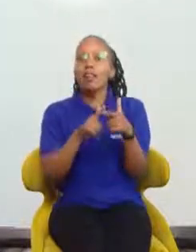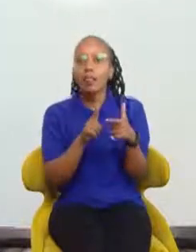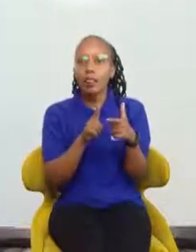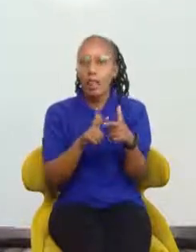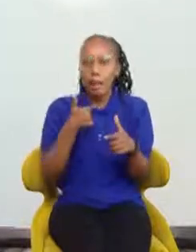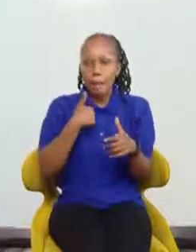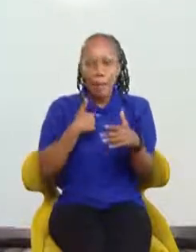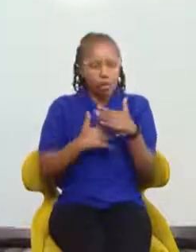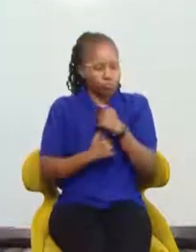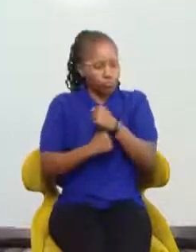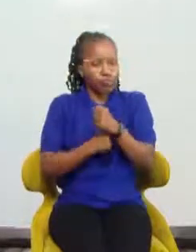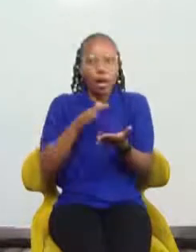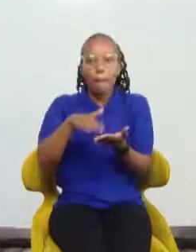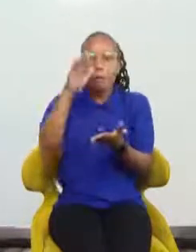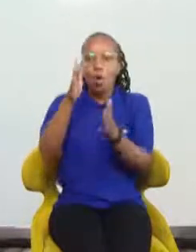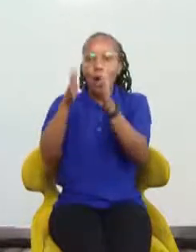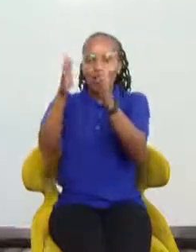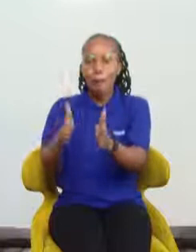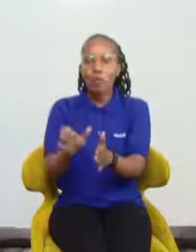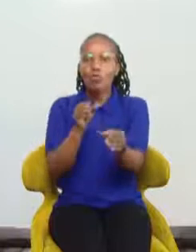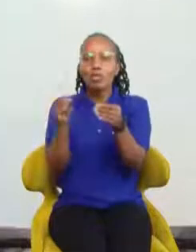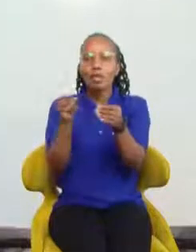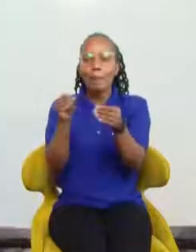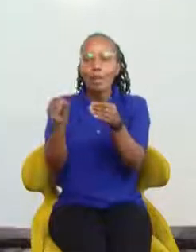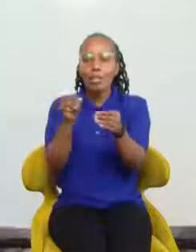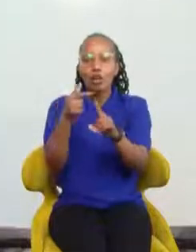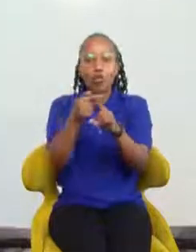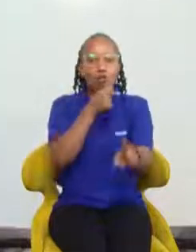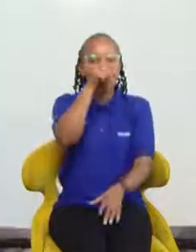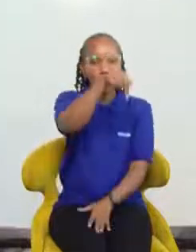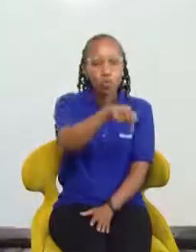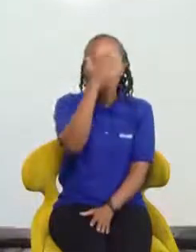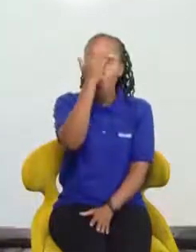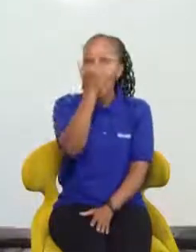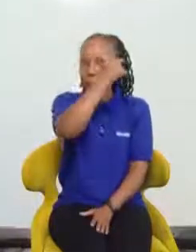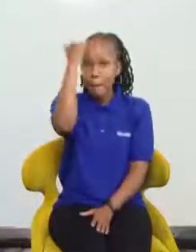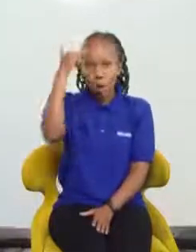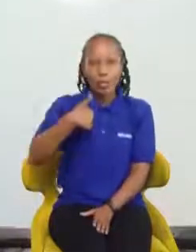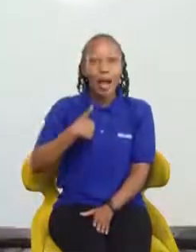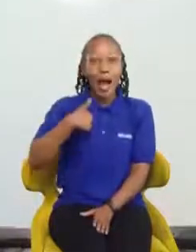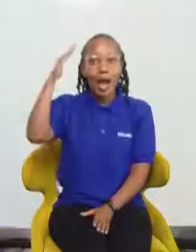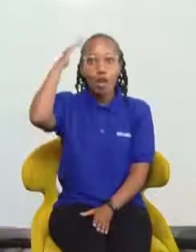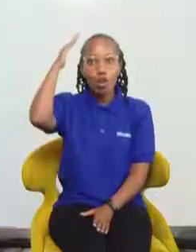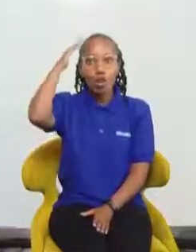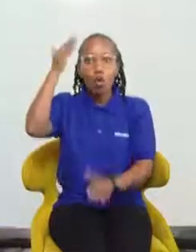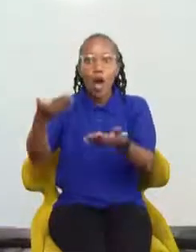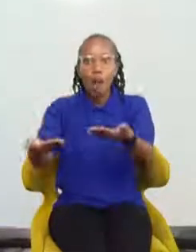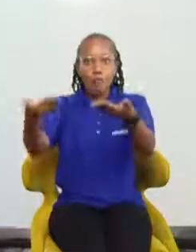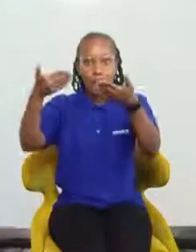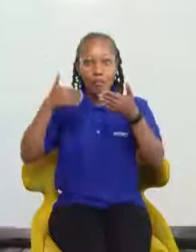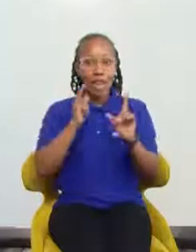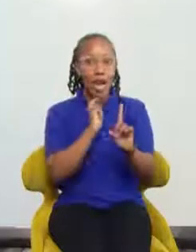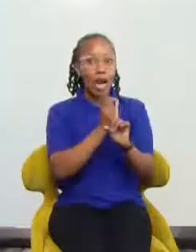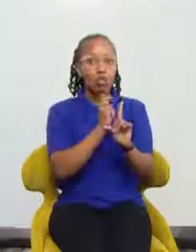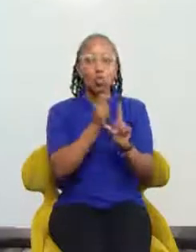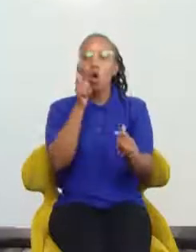even bolder as a person with disability from today, because I know I have been given a tool that